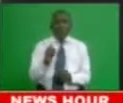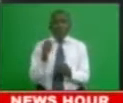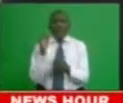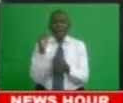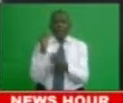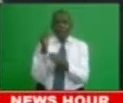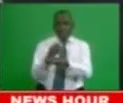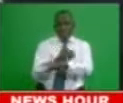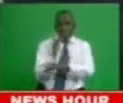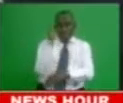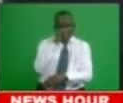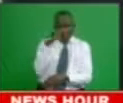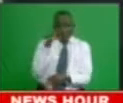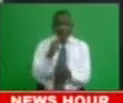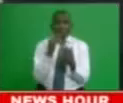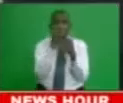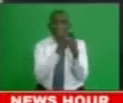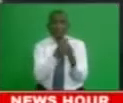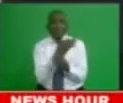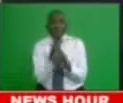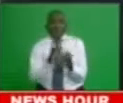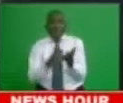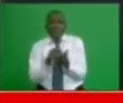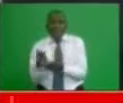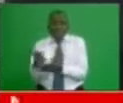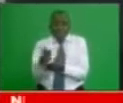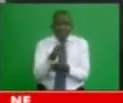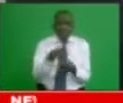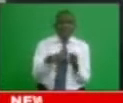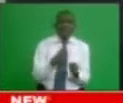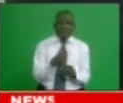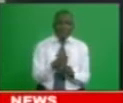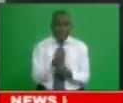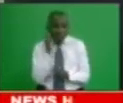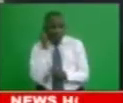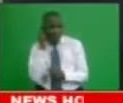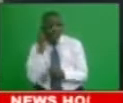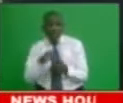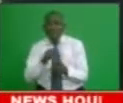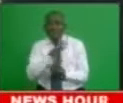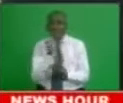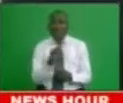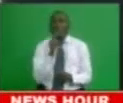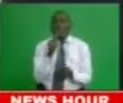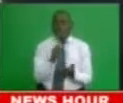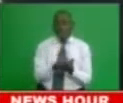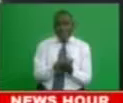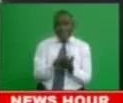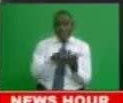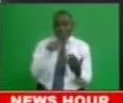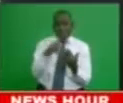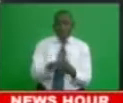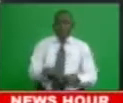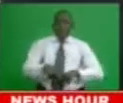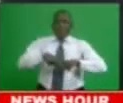for this free mass spraying and free fertilizer program this year same. So it is never true that this program has